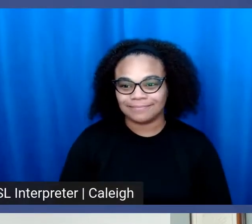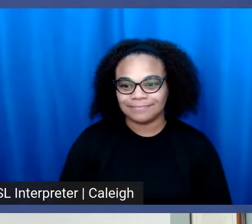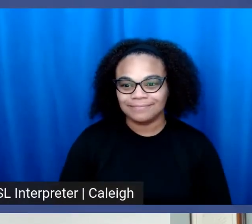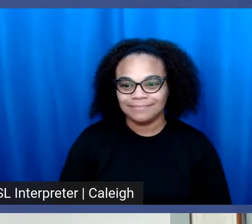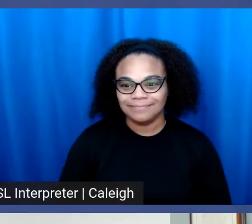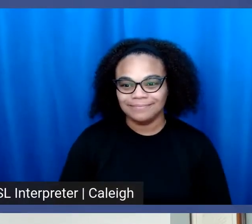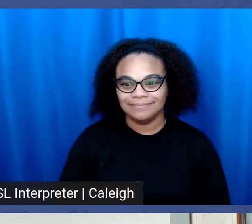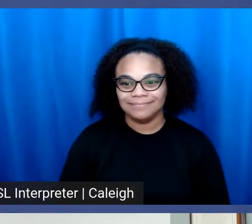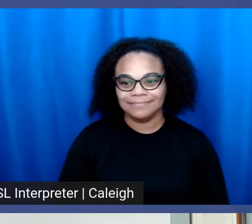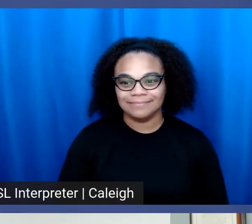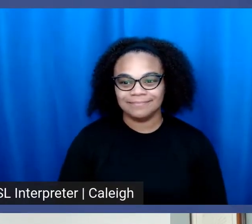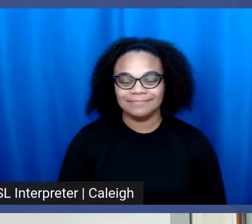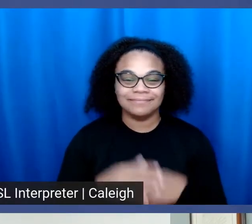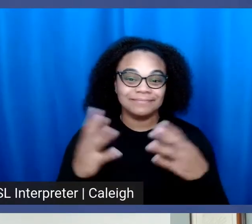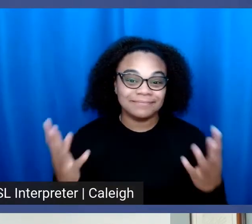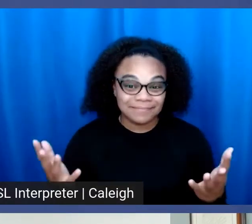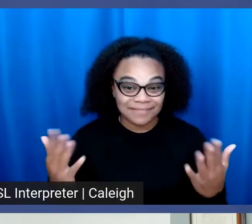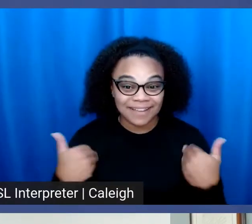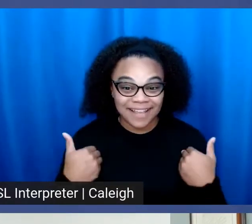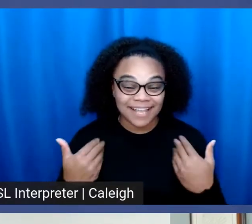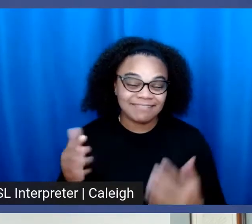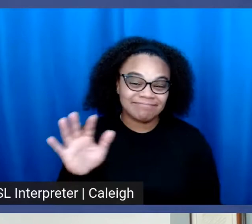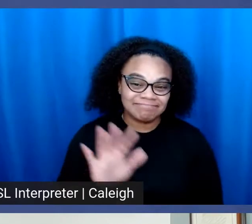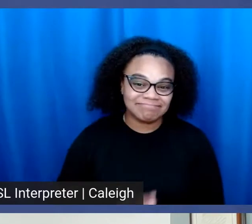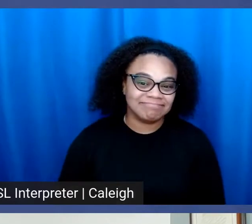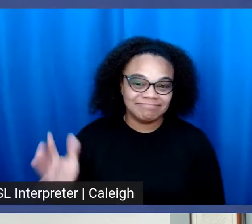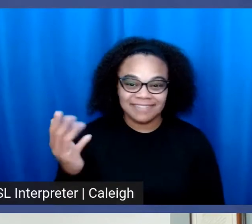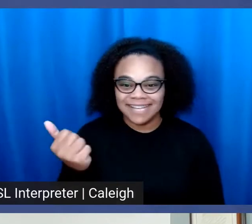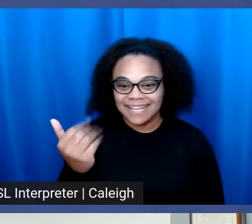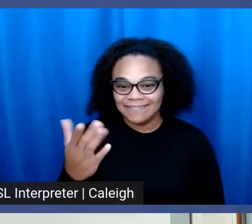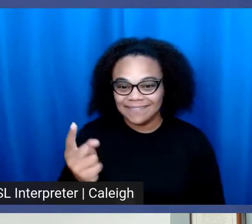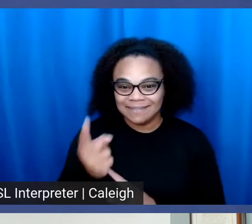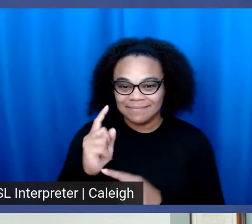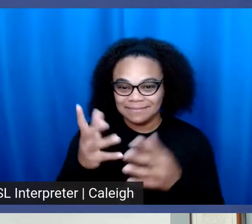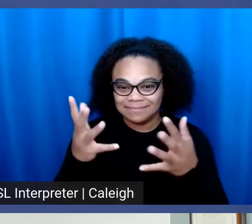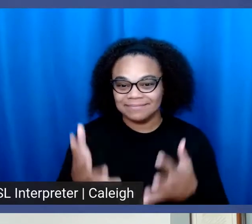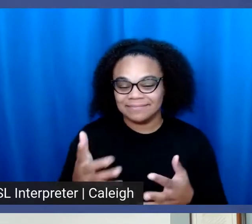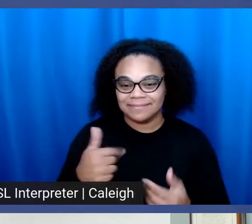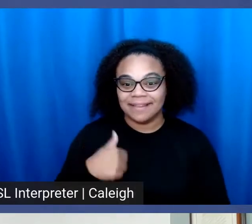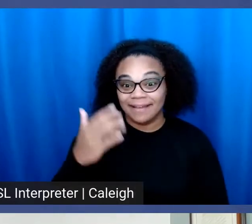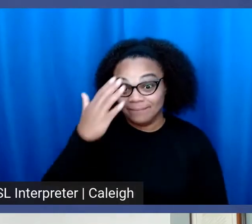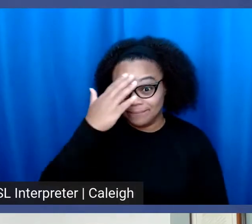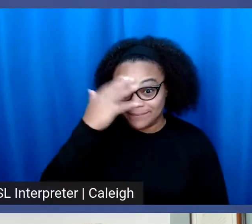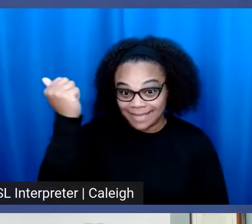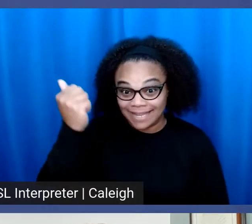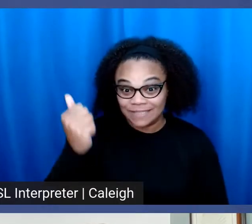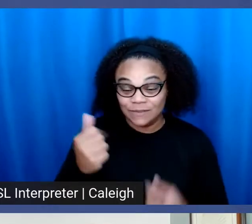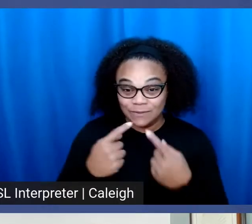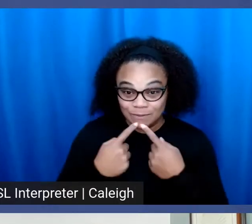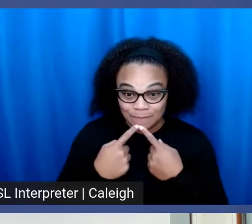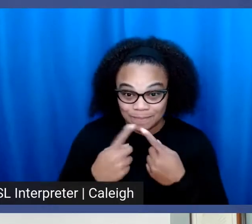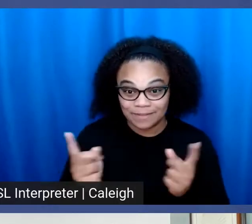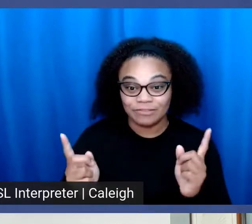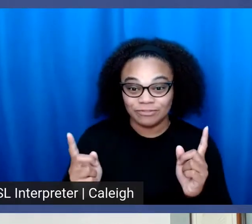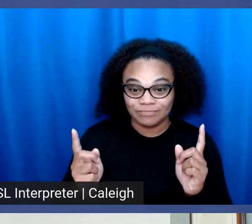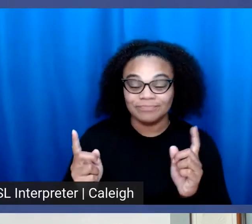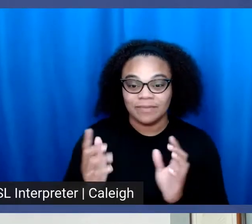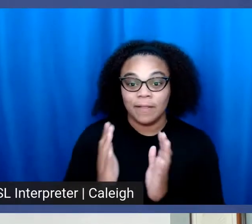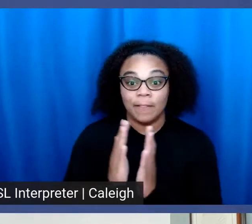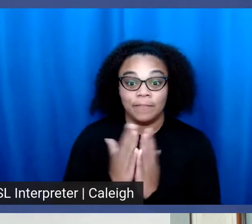Well, we have about 15 more minutes. I keep forgetting to mention that the